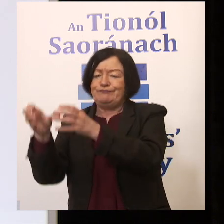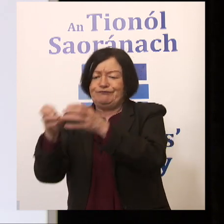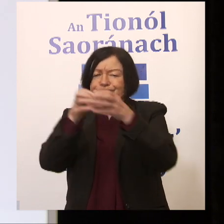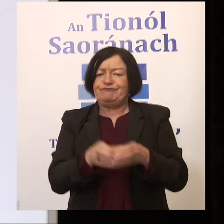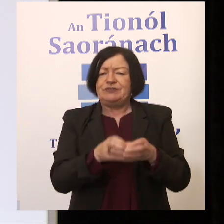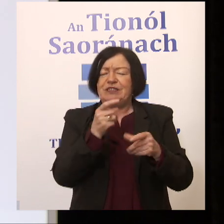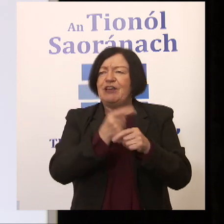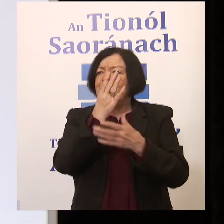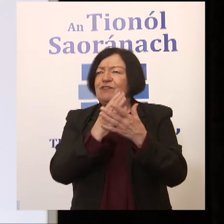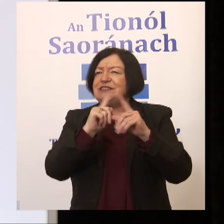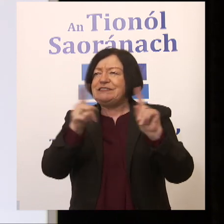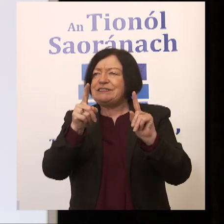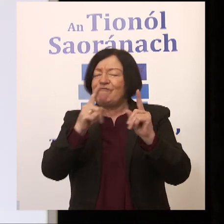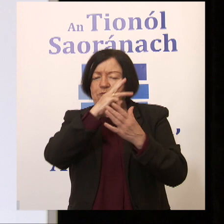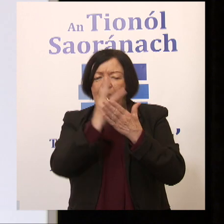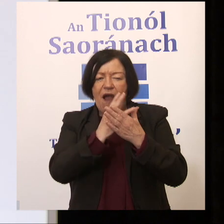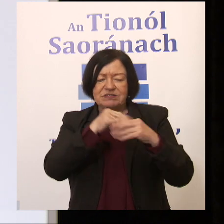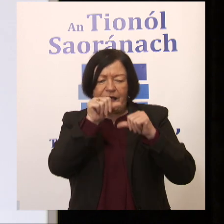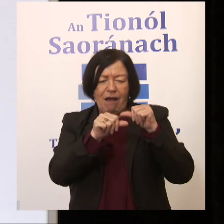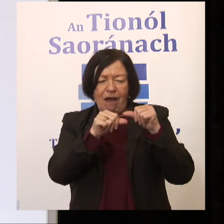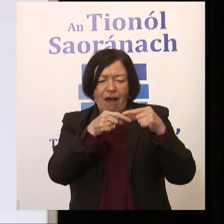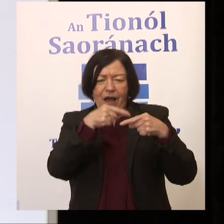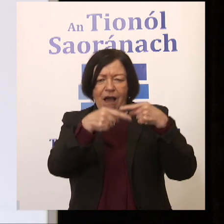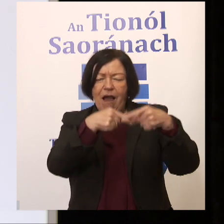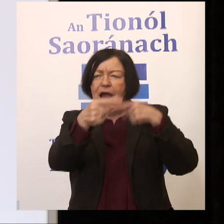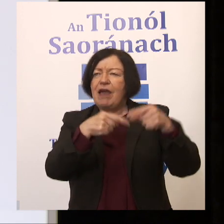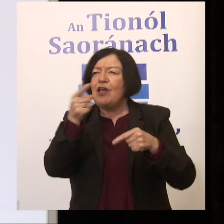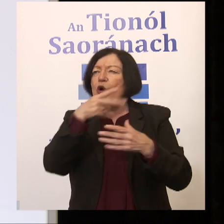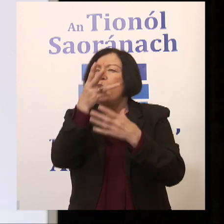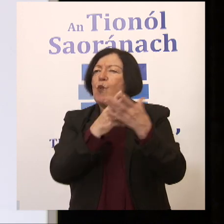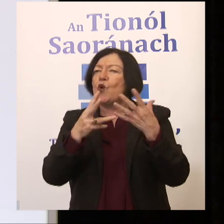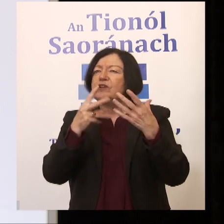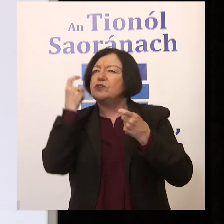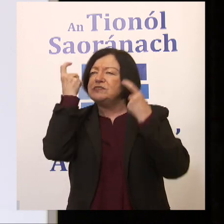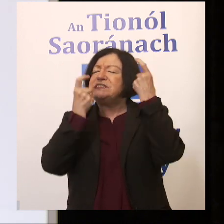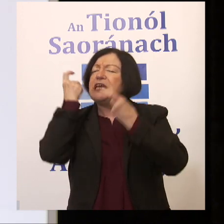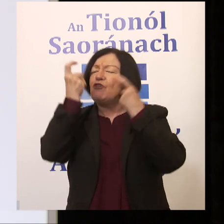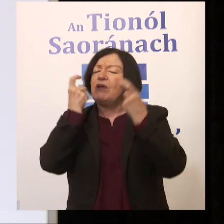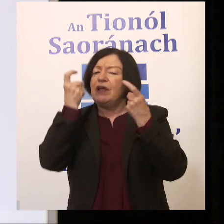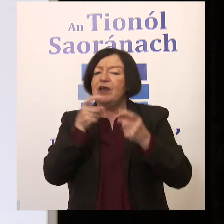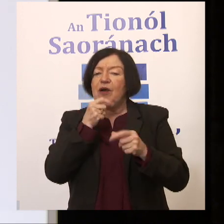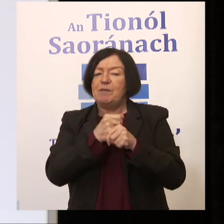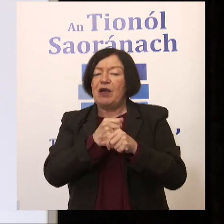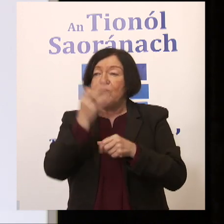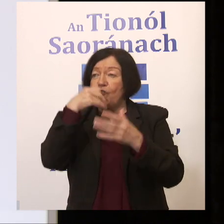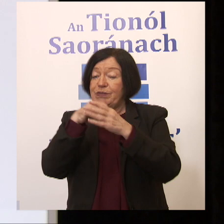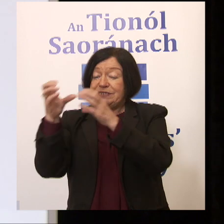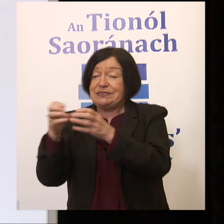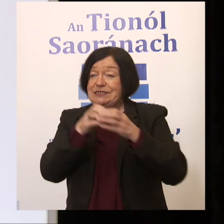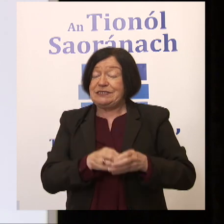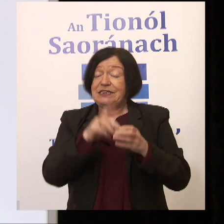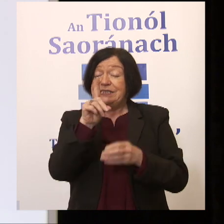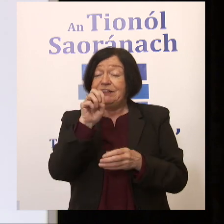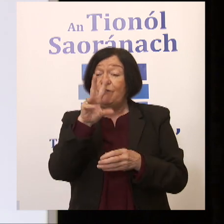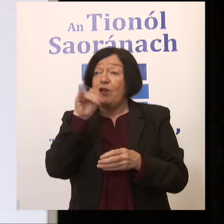a couple of dimensions to devolution that I think are worth bearing in mind when we talk about devolution. And we also need to get the